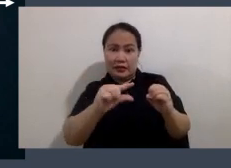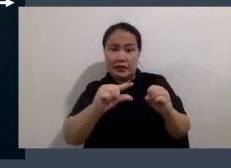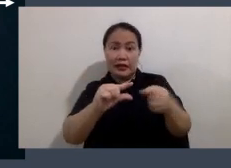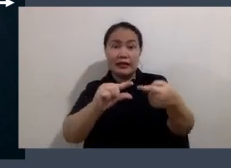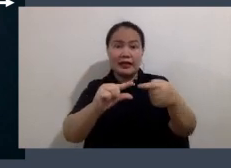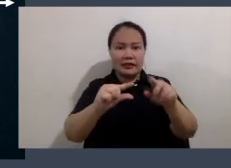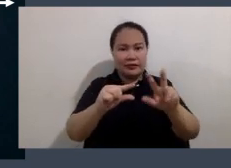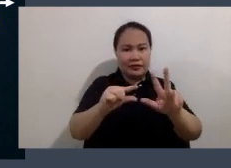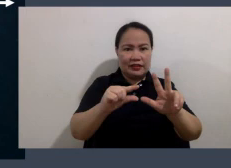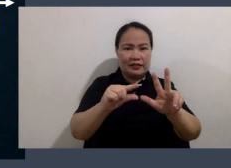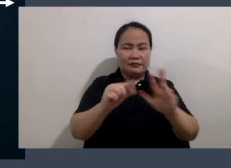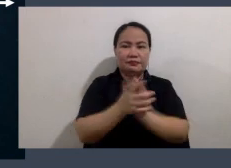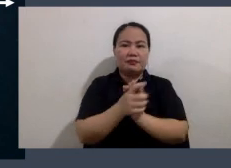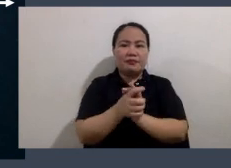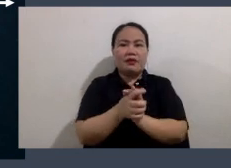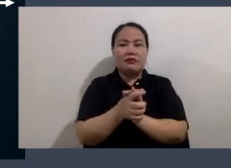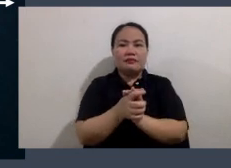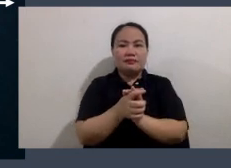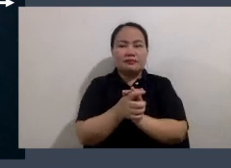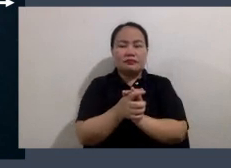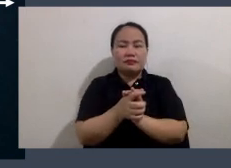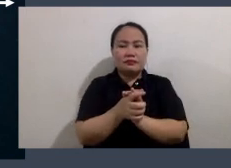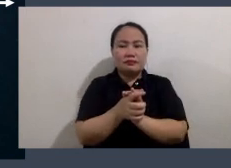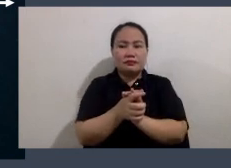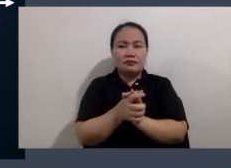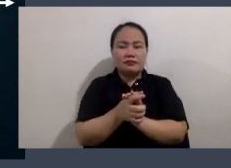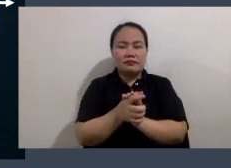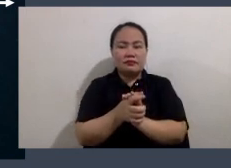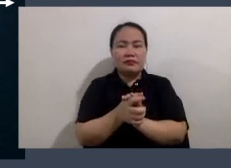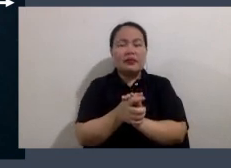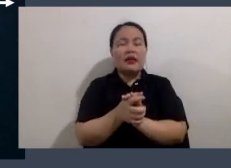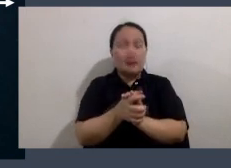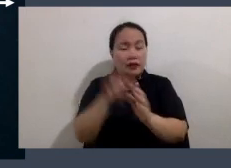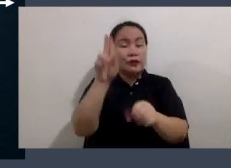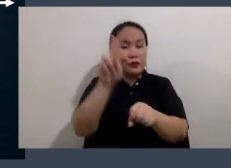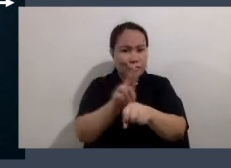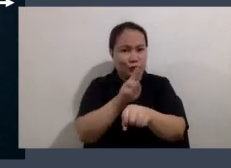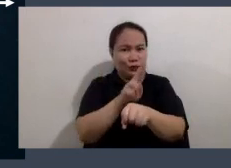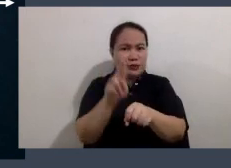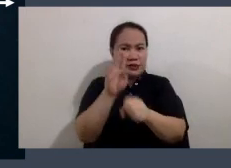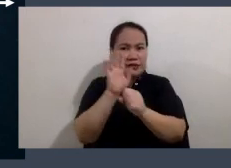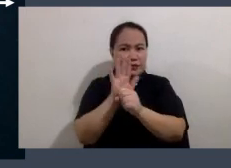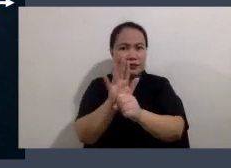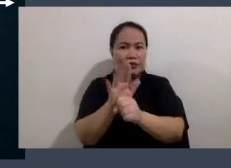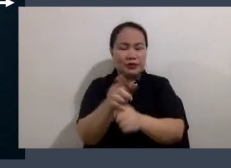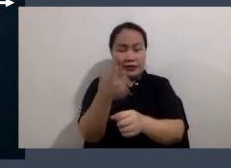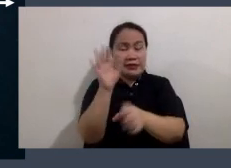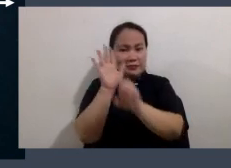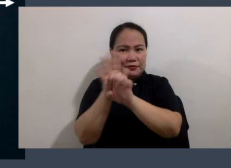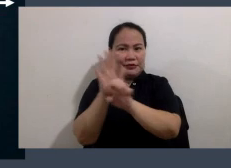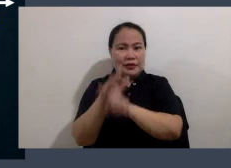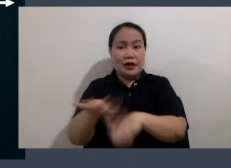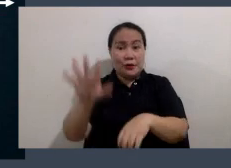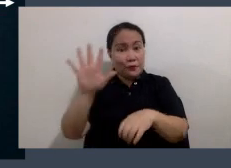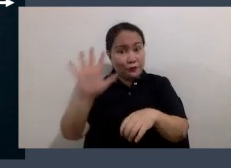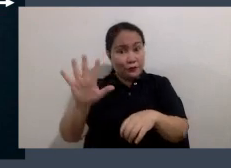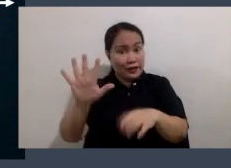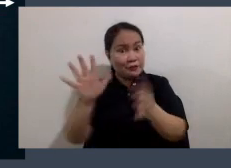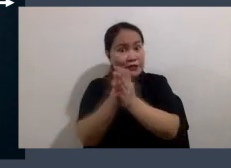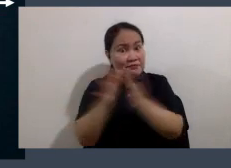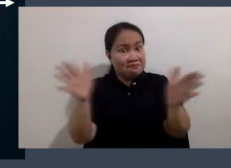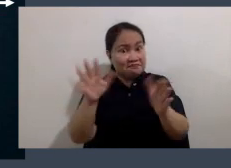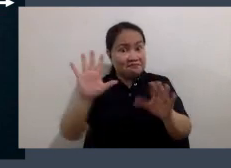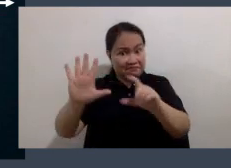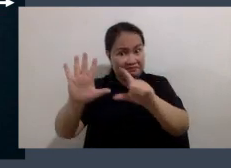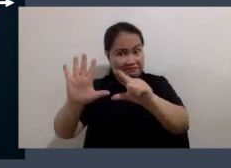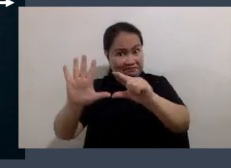words into symbols. So, pwede rin tayo gumamit ng less than, greater than symbols. So, for 5 is greater